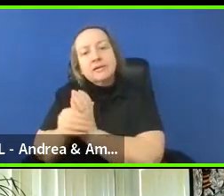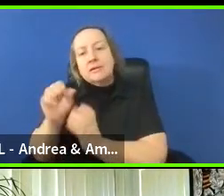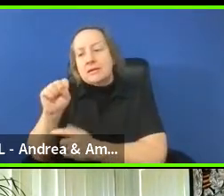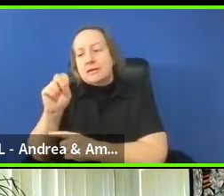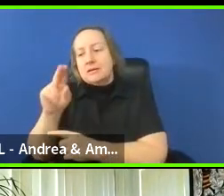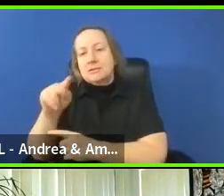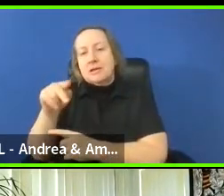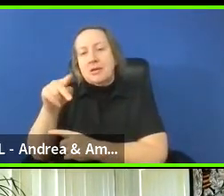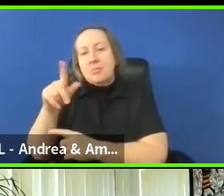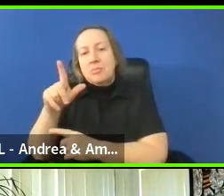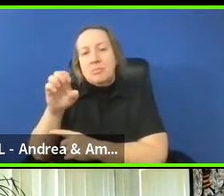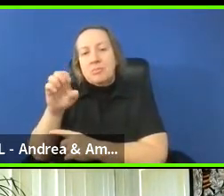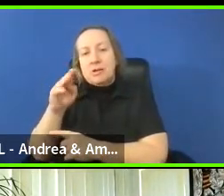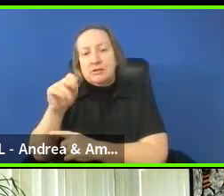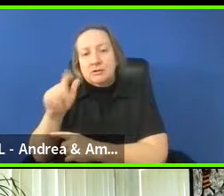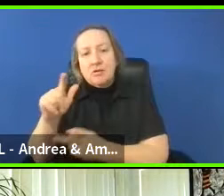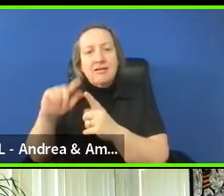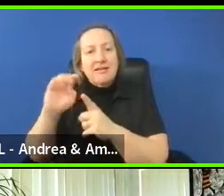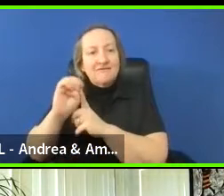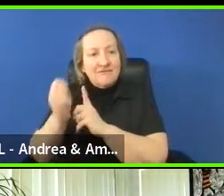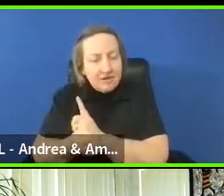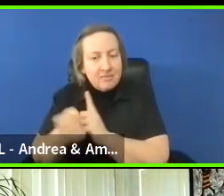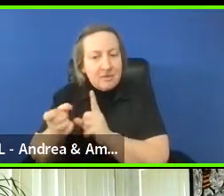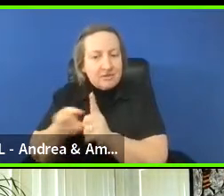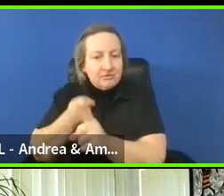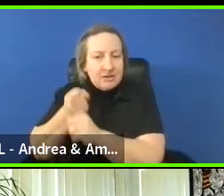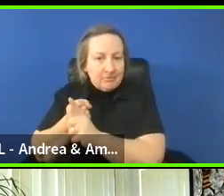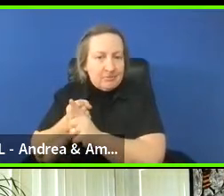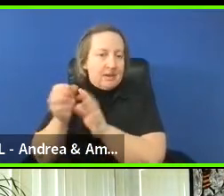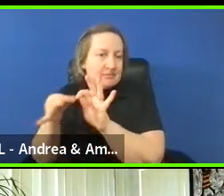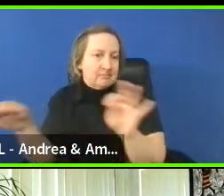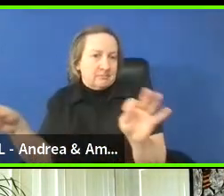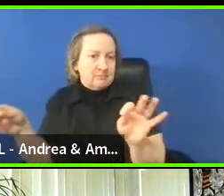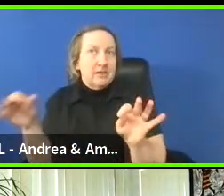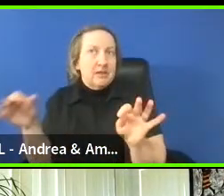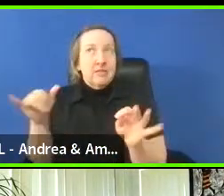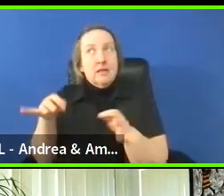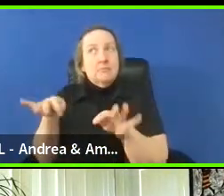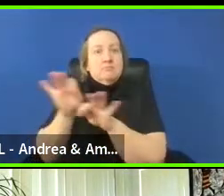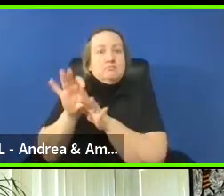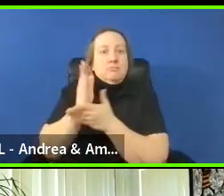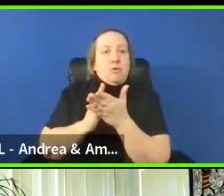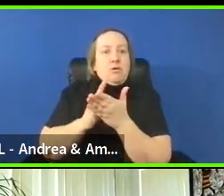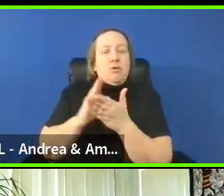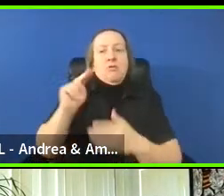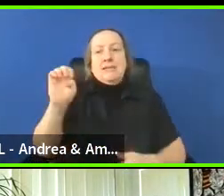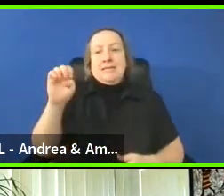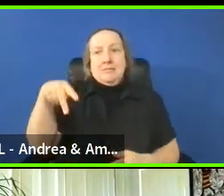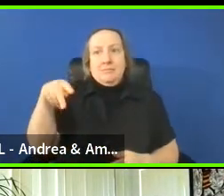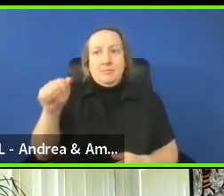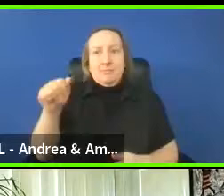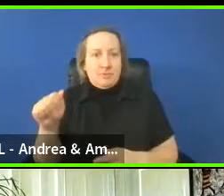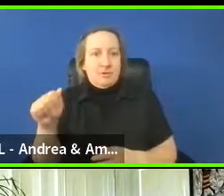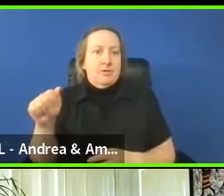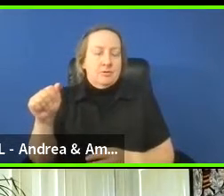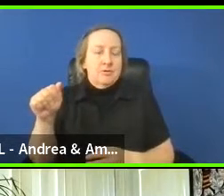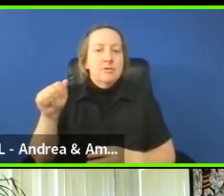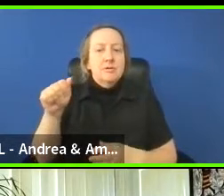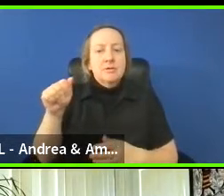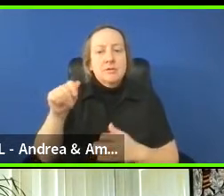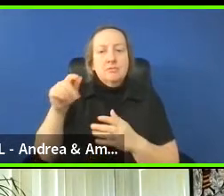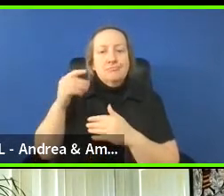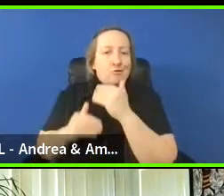statement process. And that is a key step in the NEPA process. It is the